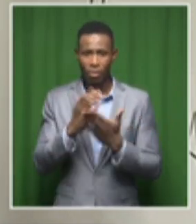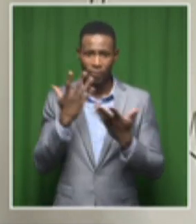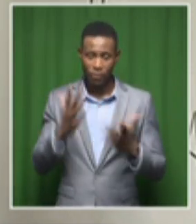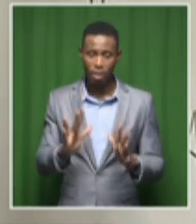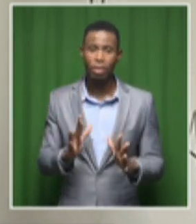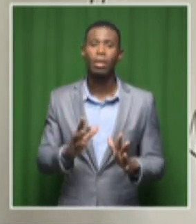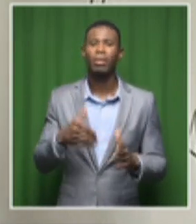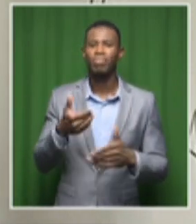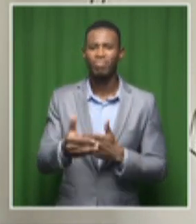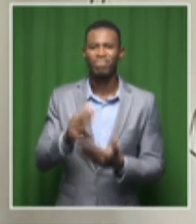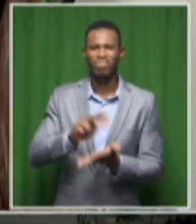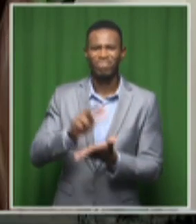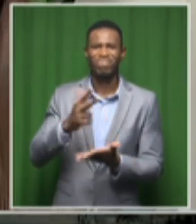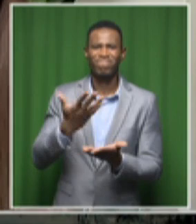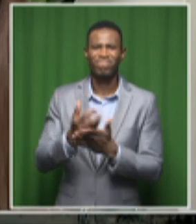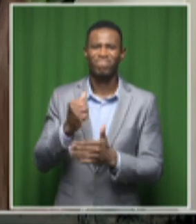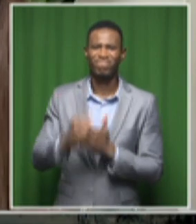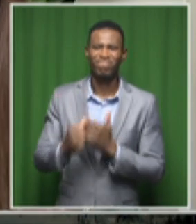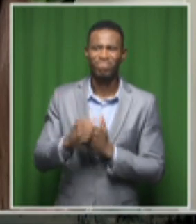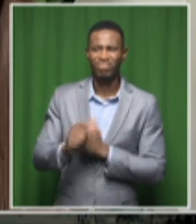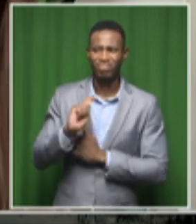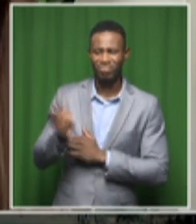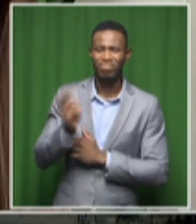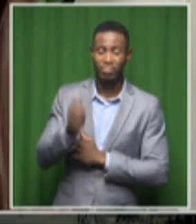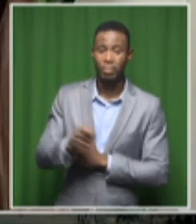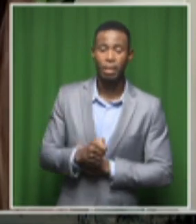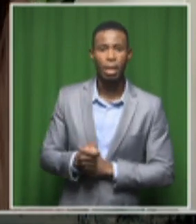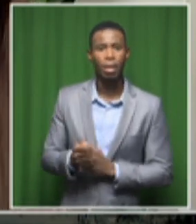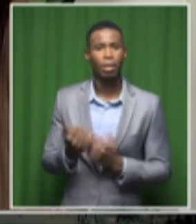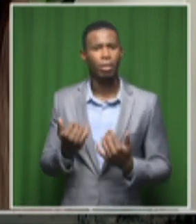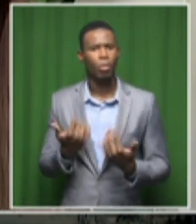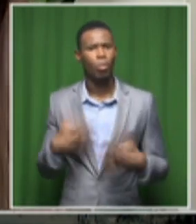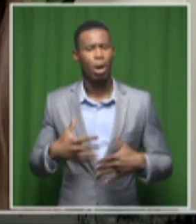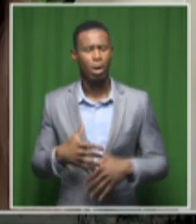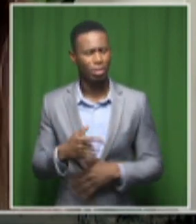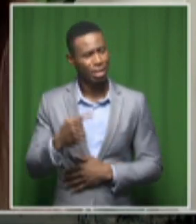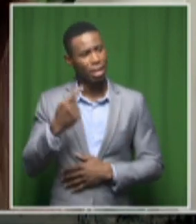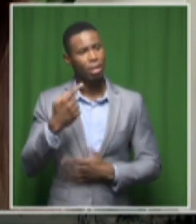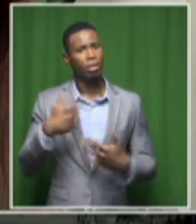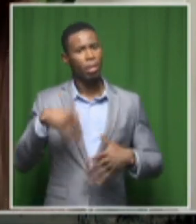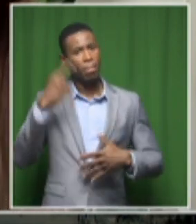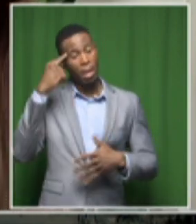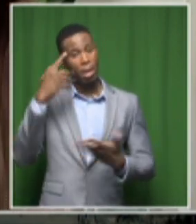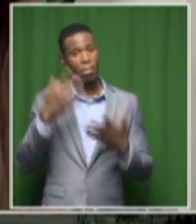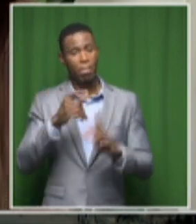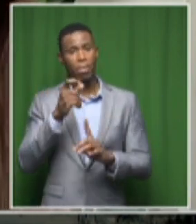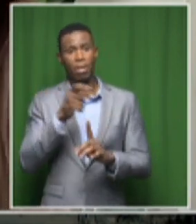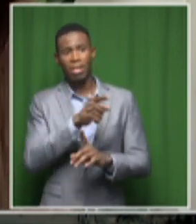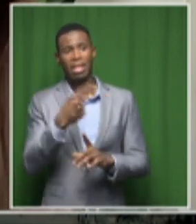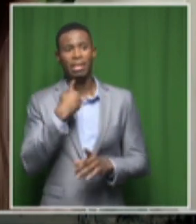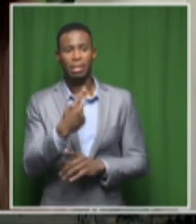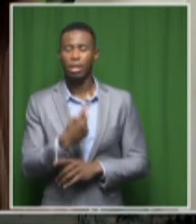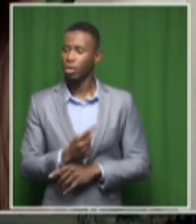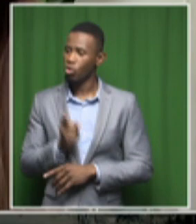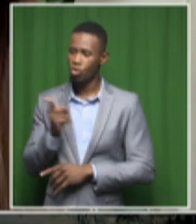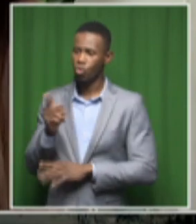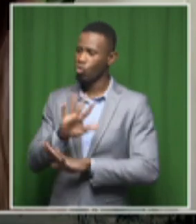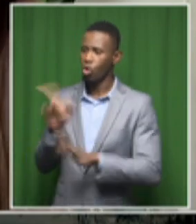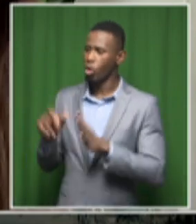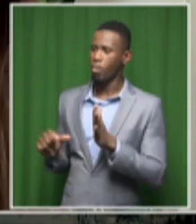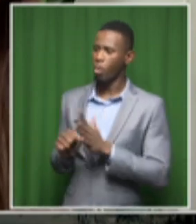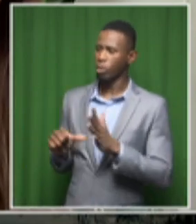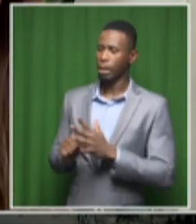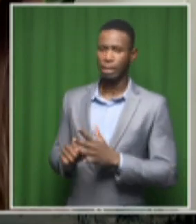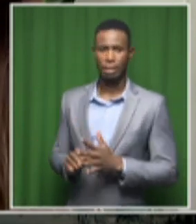blue tick. Gosh, imagine being told I'm not noteworthy. Oof. Anyway, you outlined both the pros and the